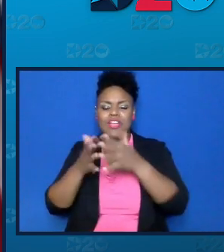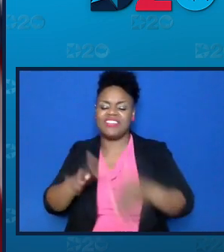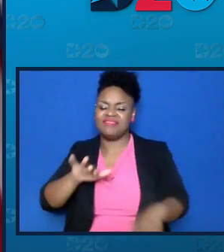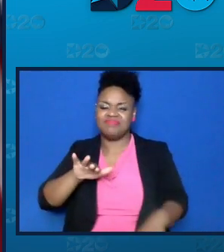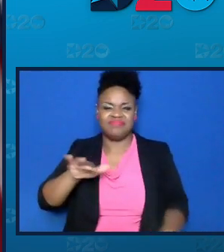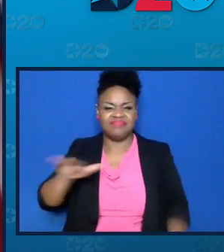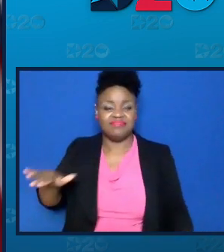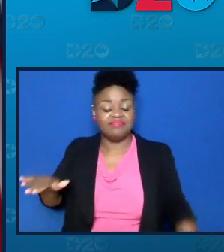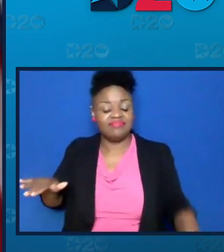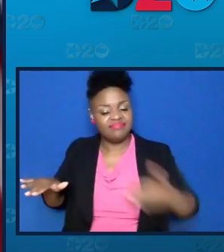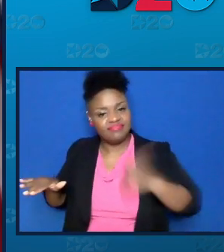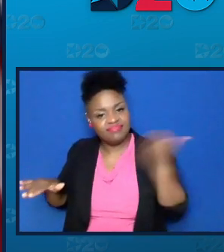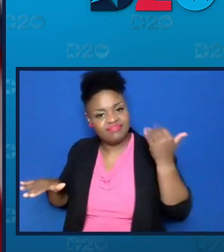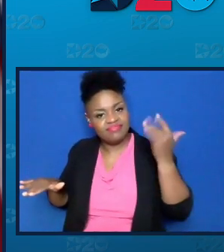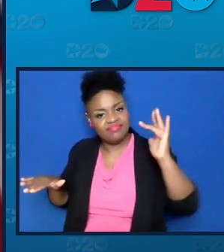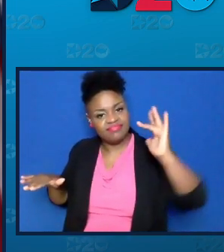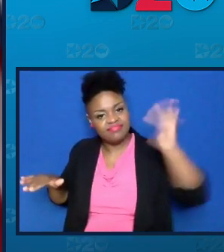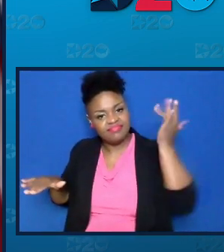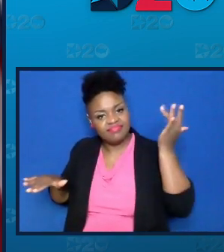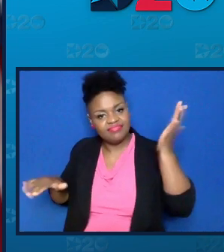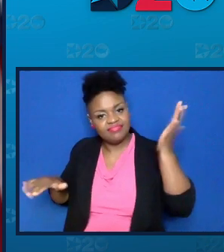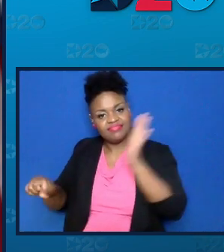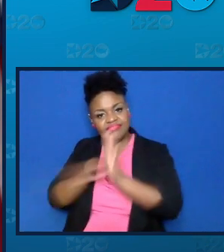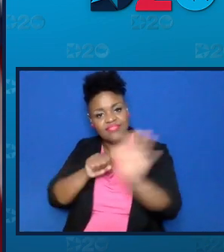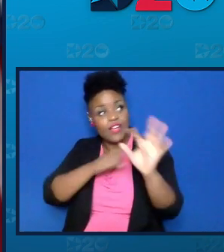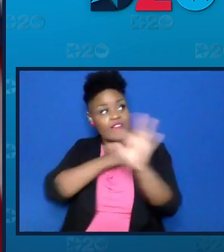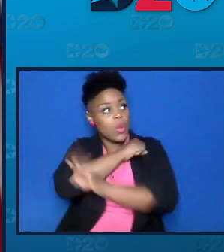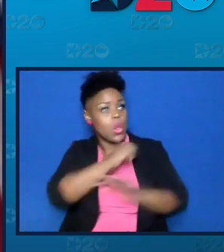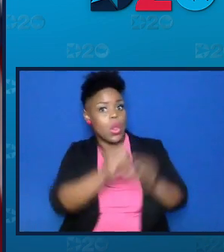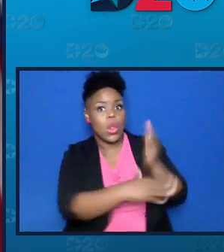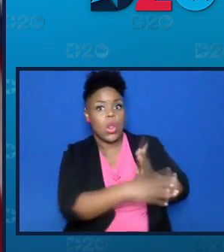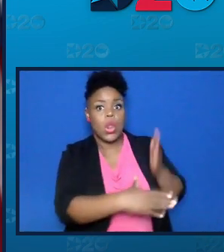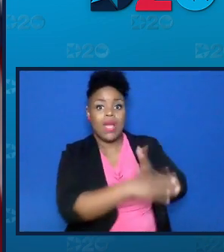most sacred democratic exercise, voting.